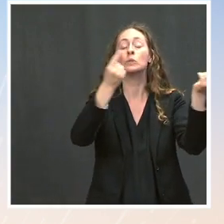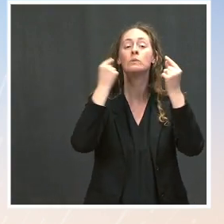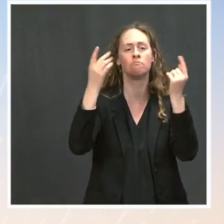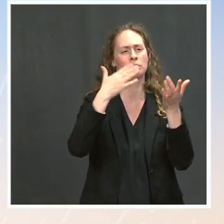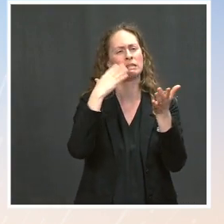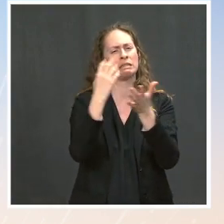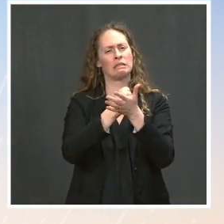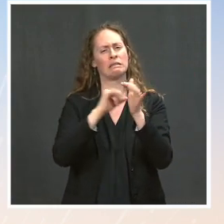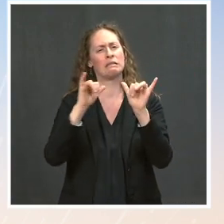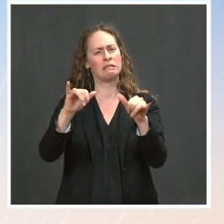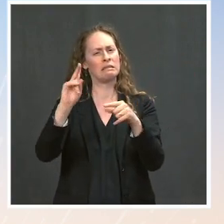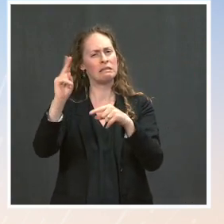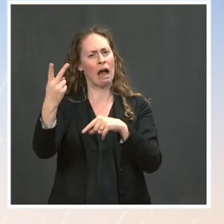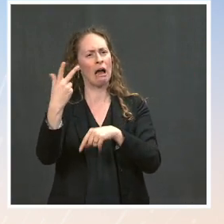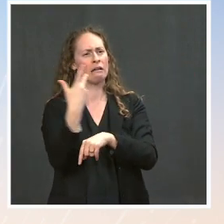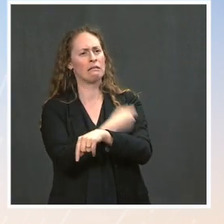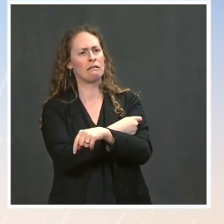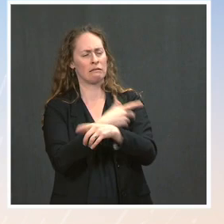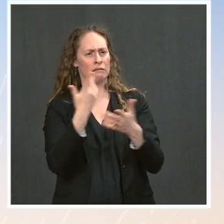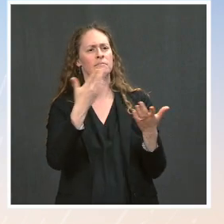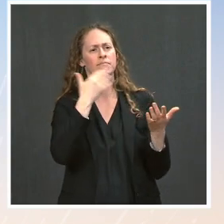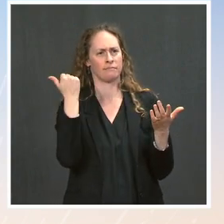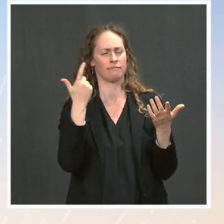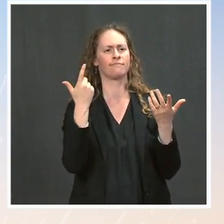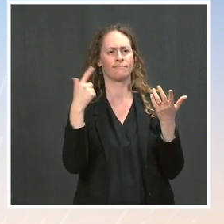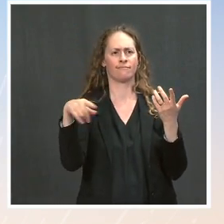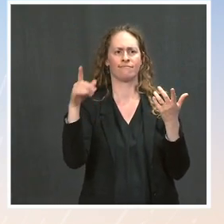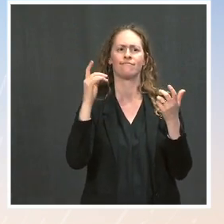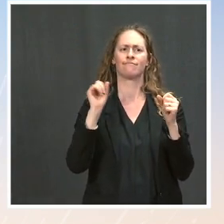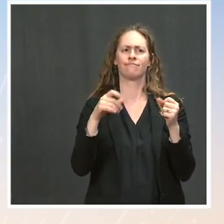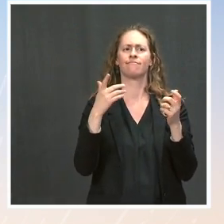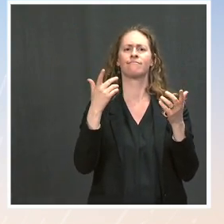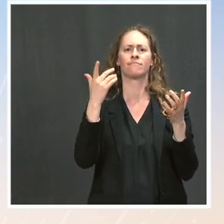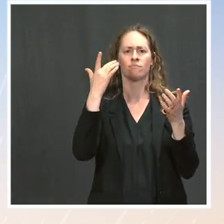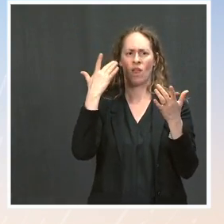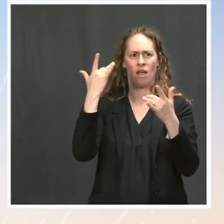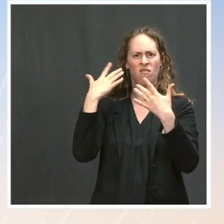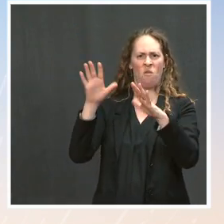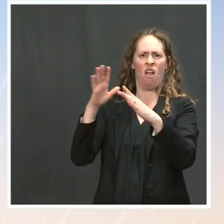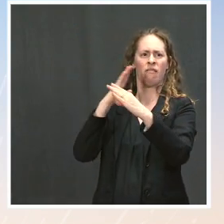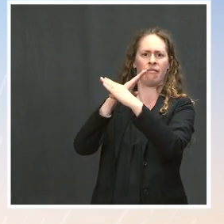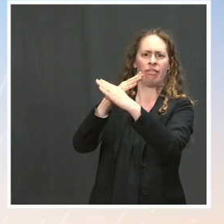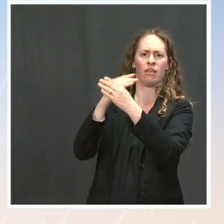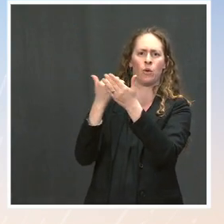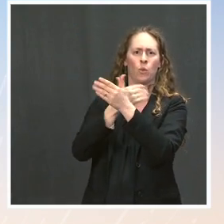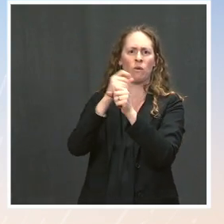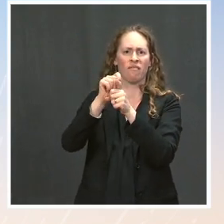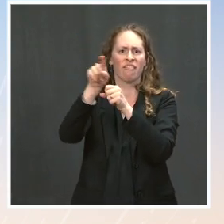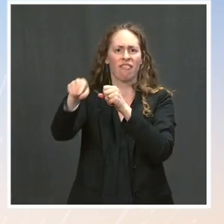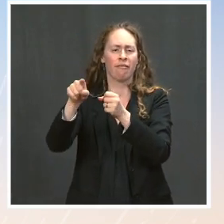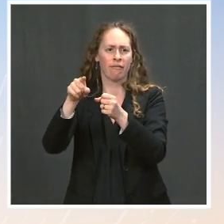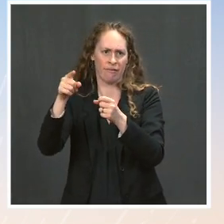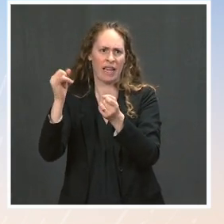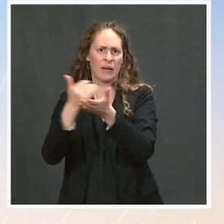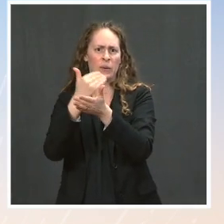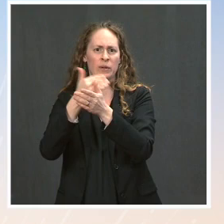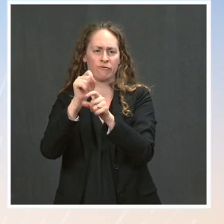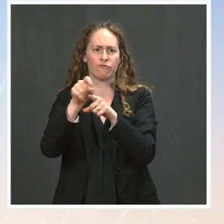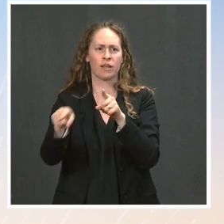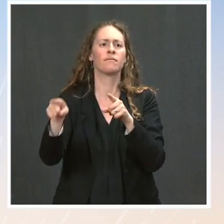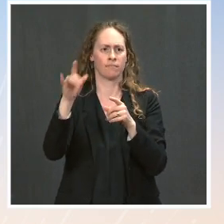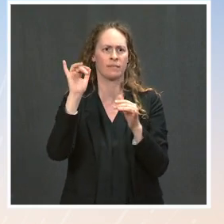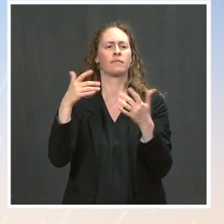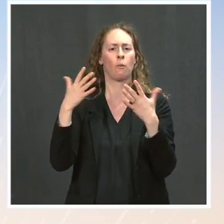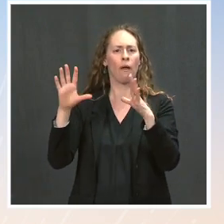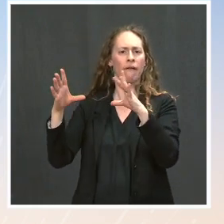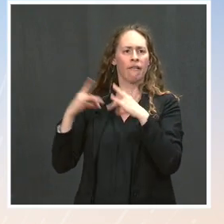defend against variants and get people the longest lasting protection. And that is certainly a message that is being projected by our health and medical